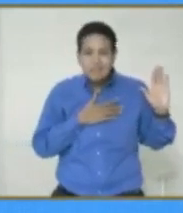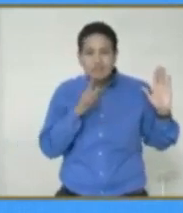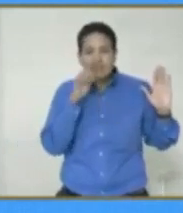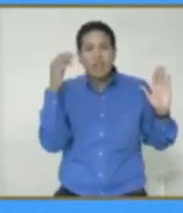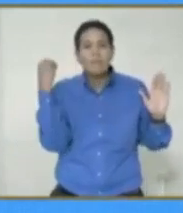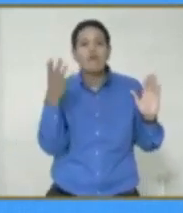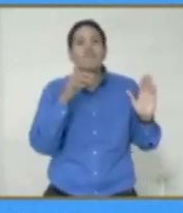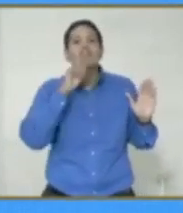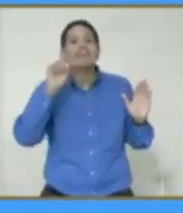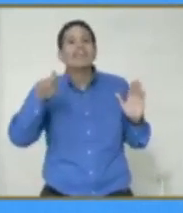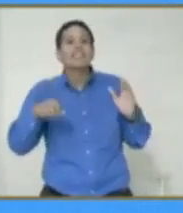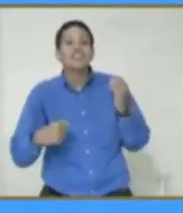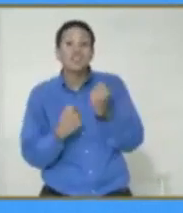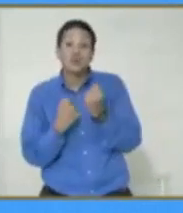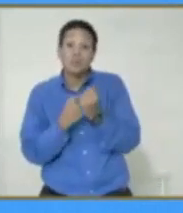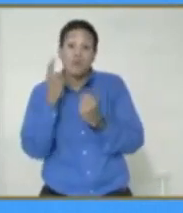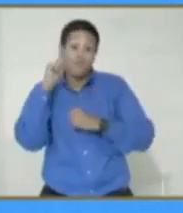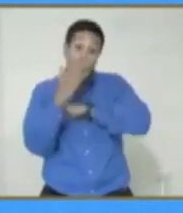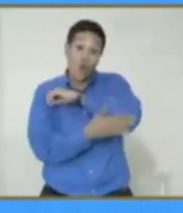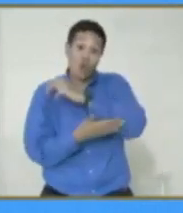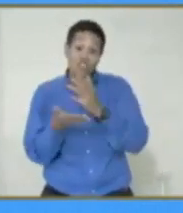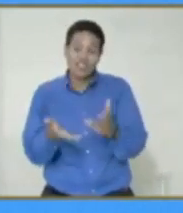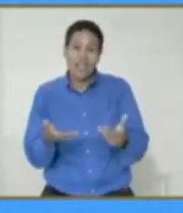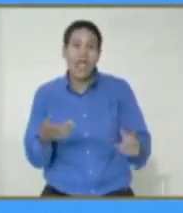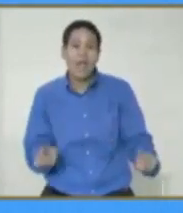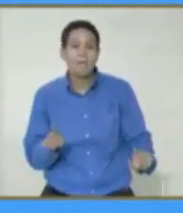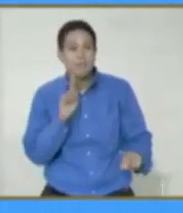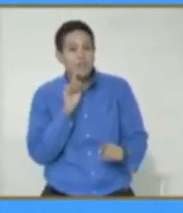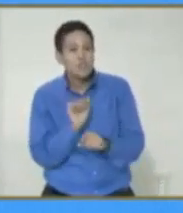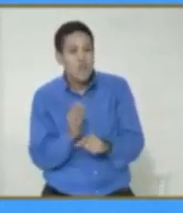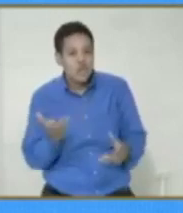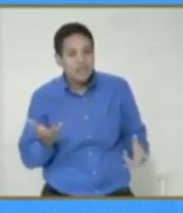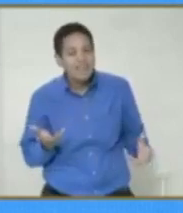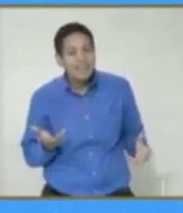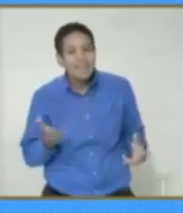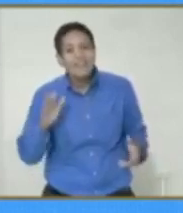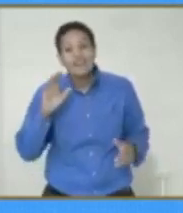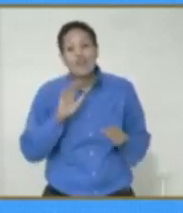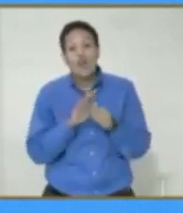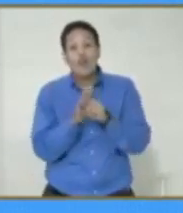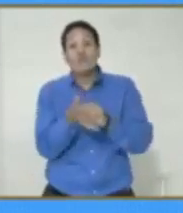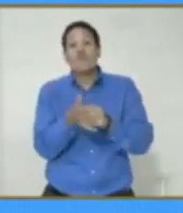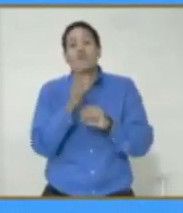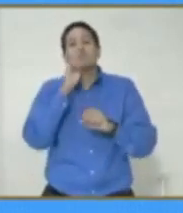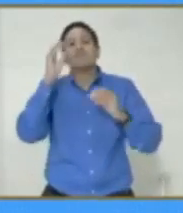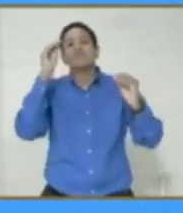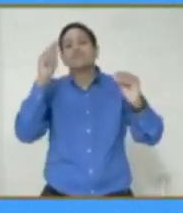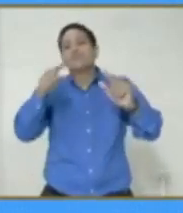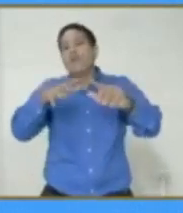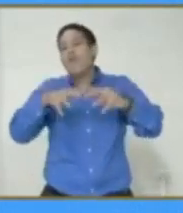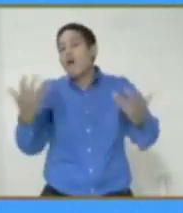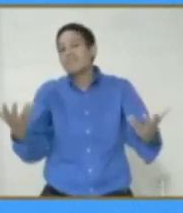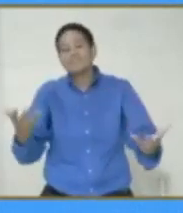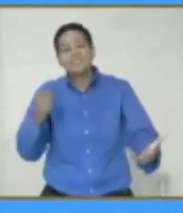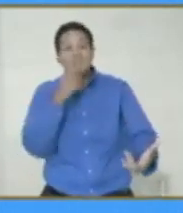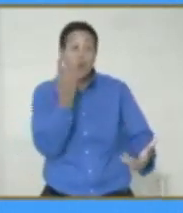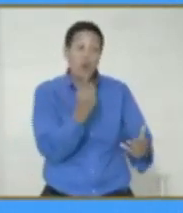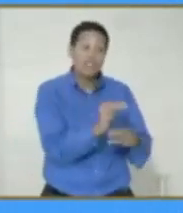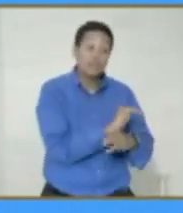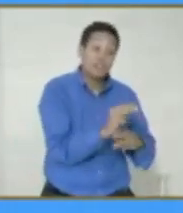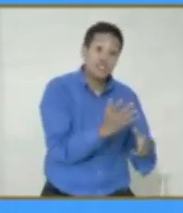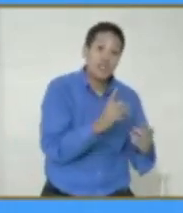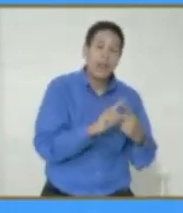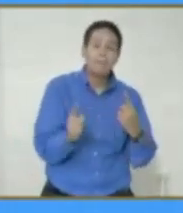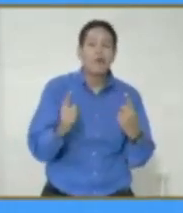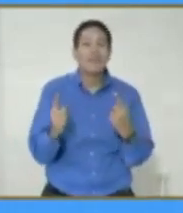providing the necessary support for the country. And certainly, the COVID-19 has taught us a lot, not only as a ministry,